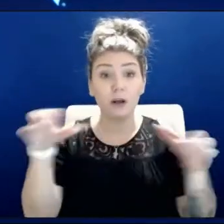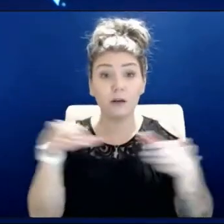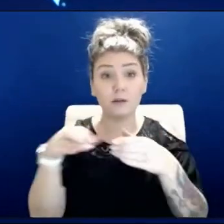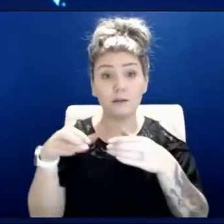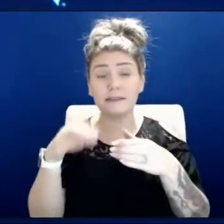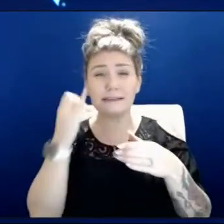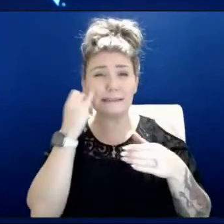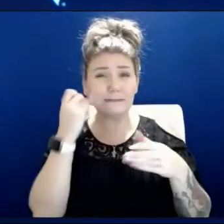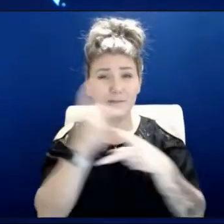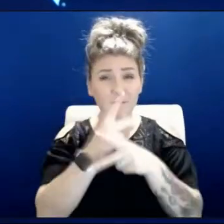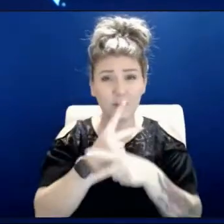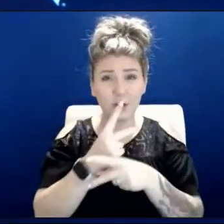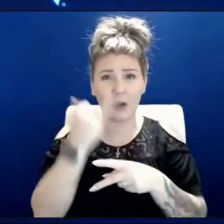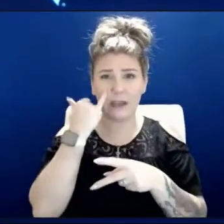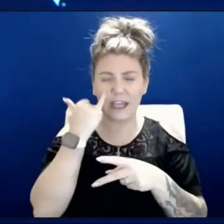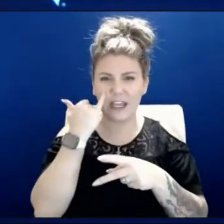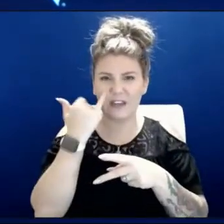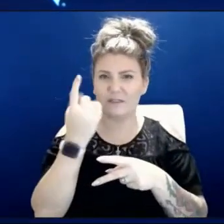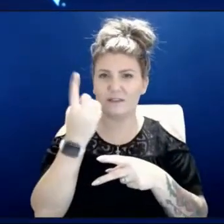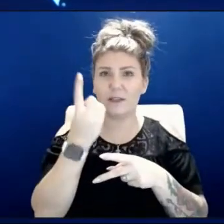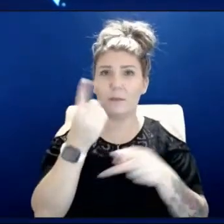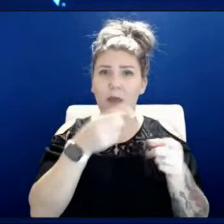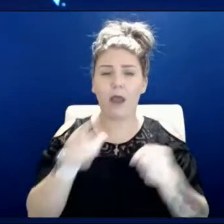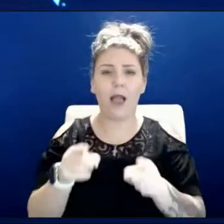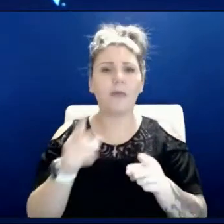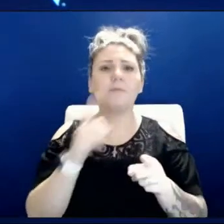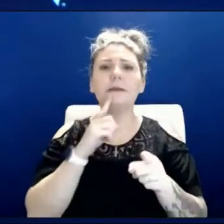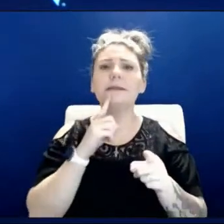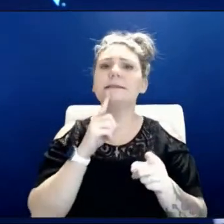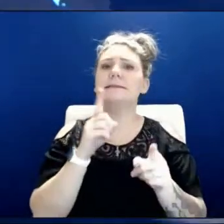And this, to borrow a term that almost sounds like it came out of Star Wars or